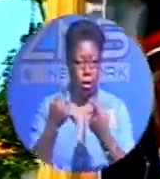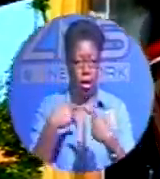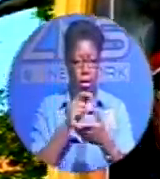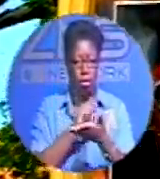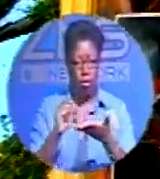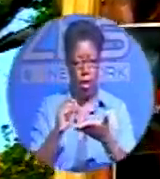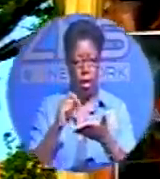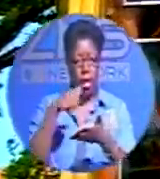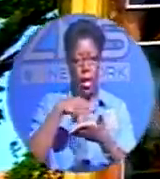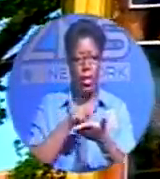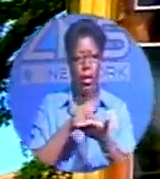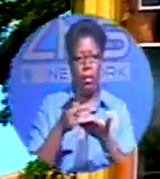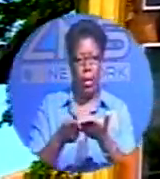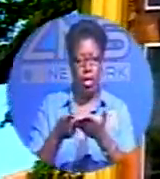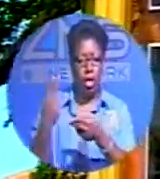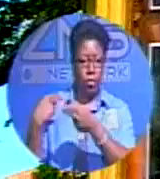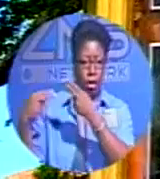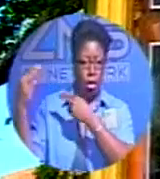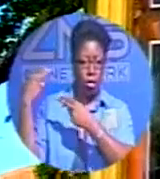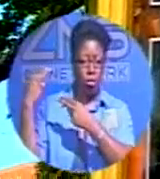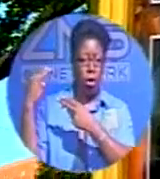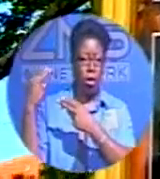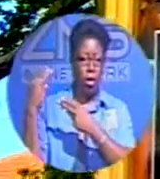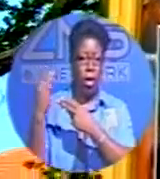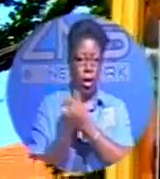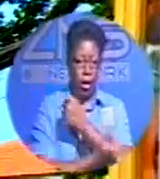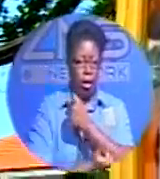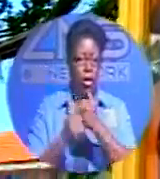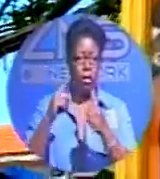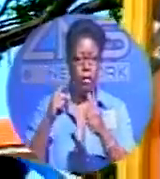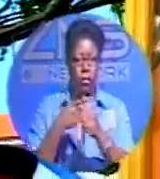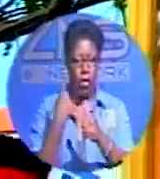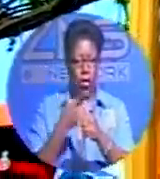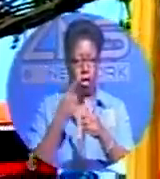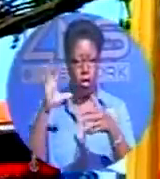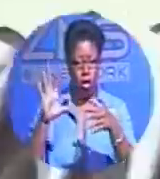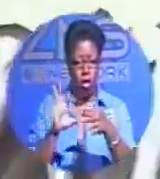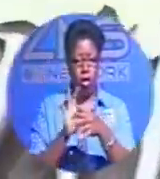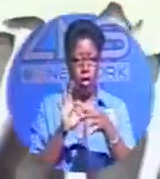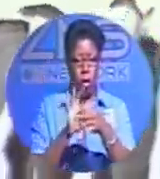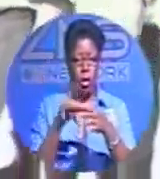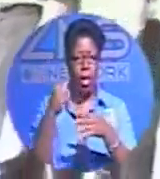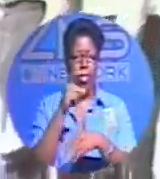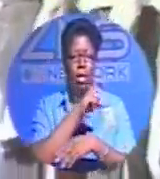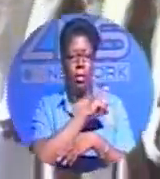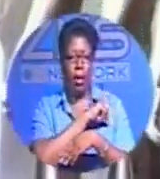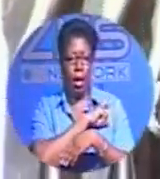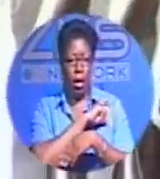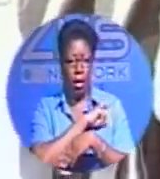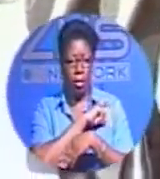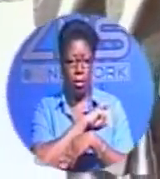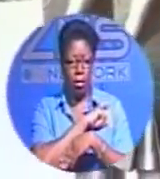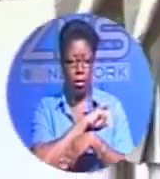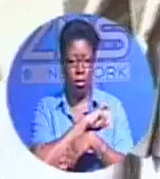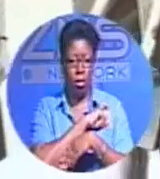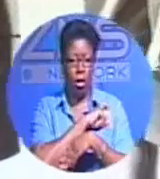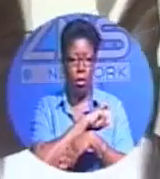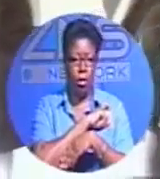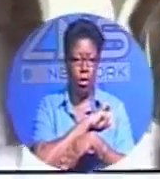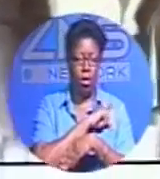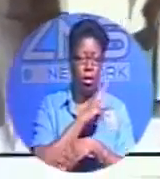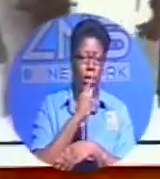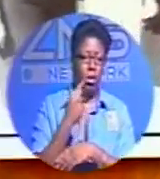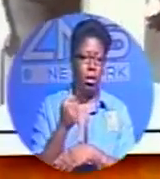of our country's history as the first female to join the Bahamas Police Force back on November 23rd,